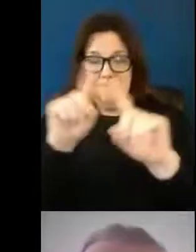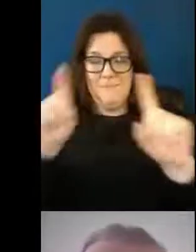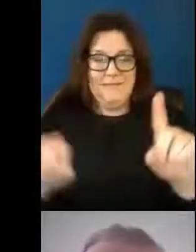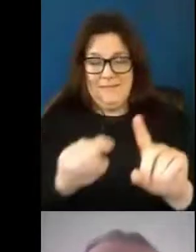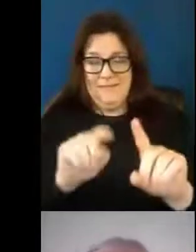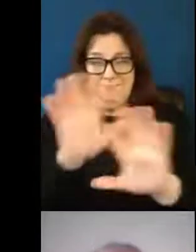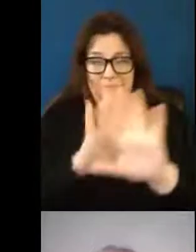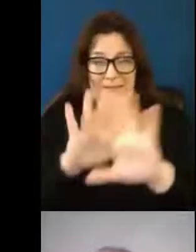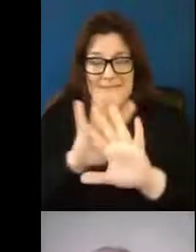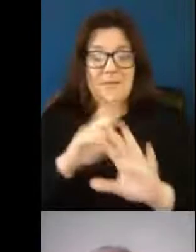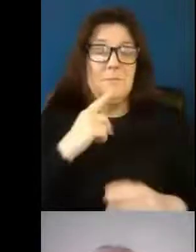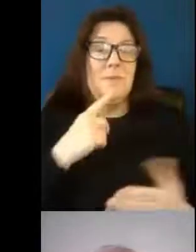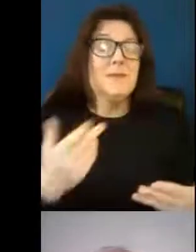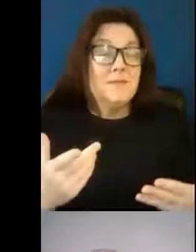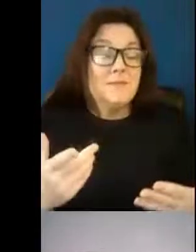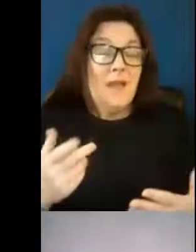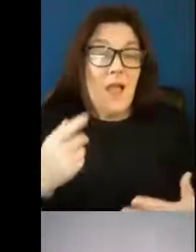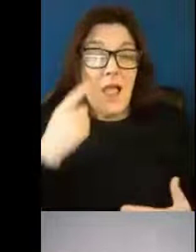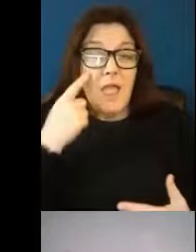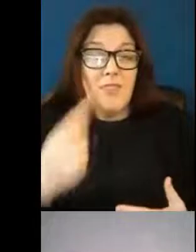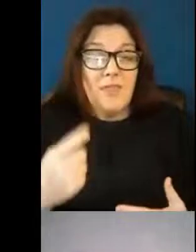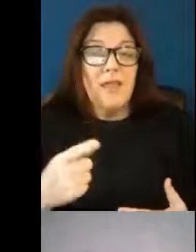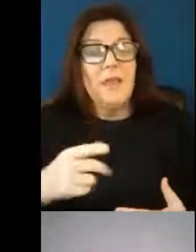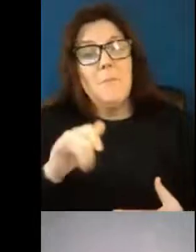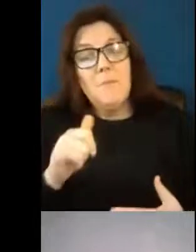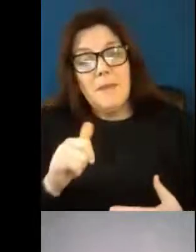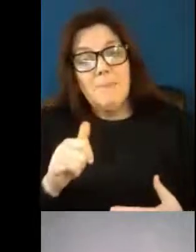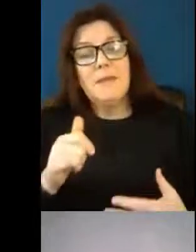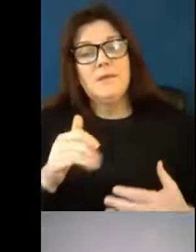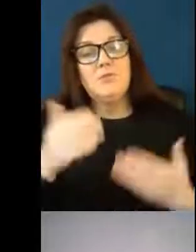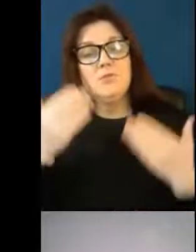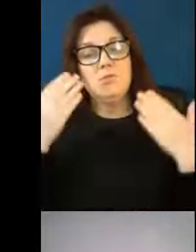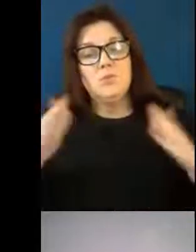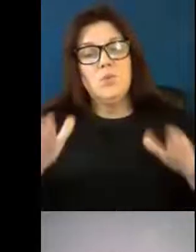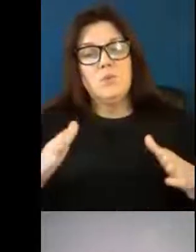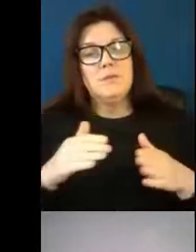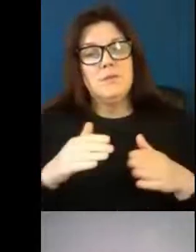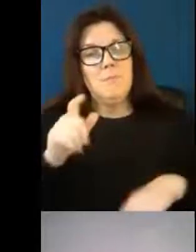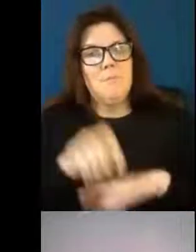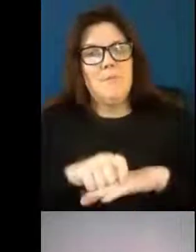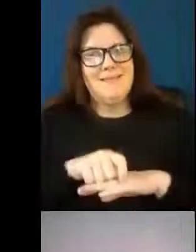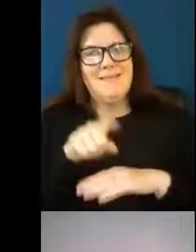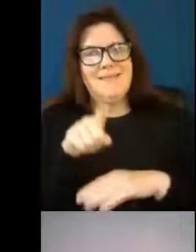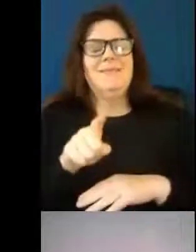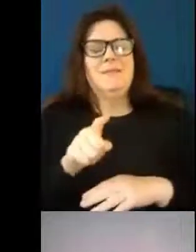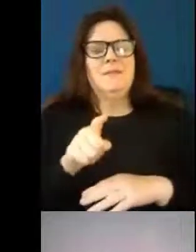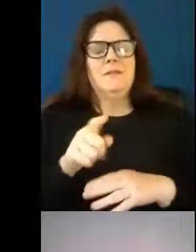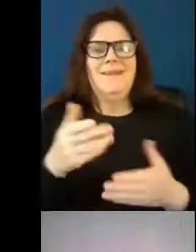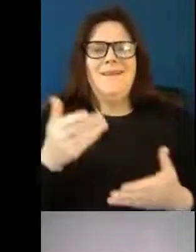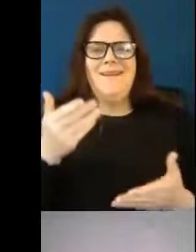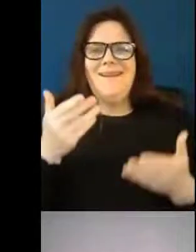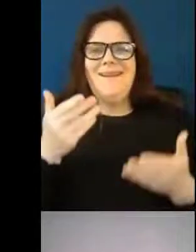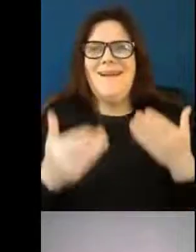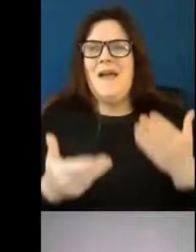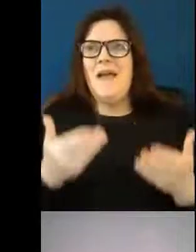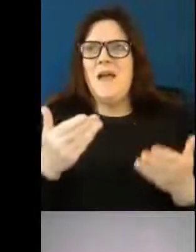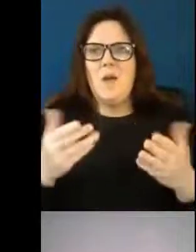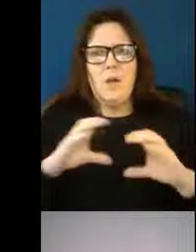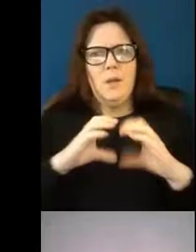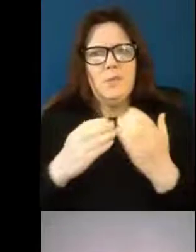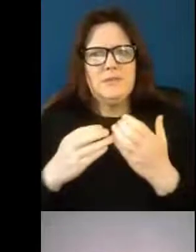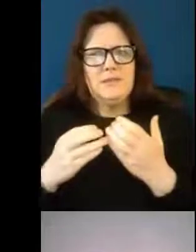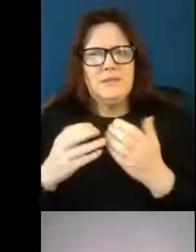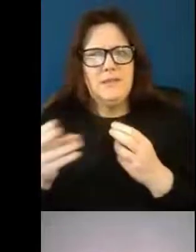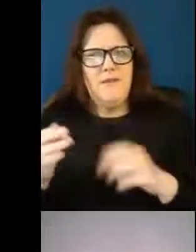think it perhaps reflects best how communities